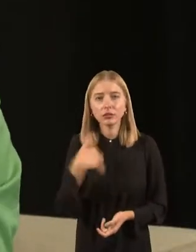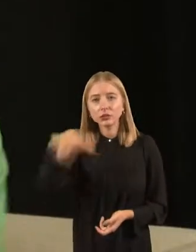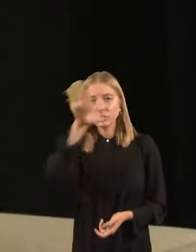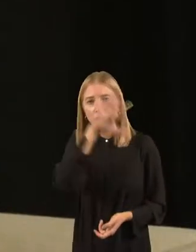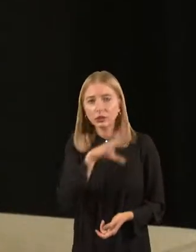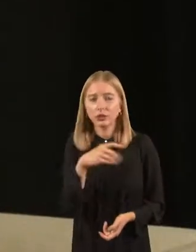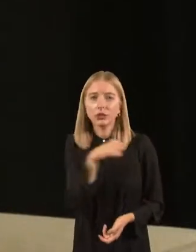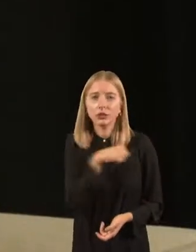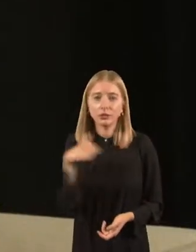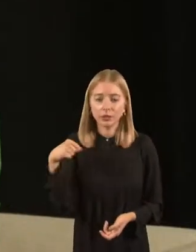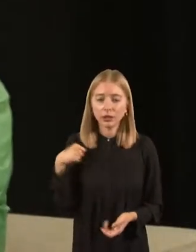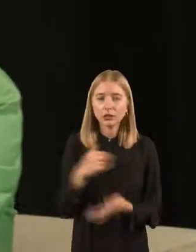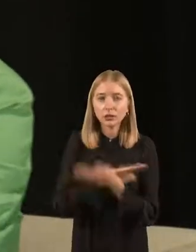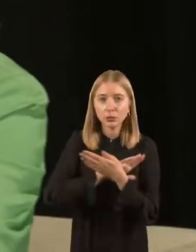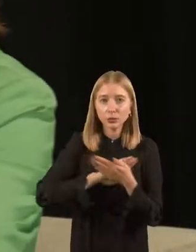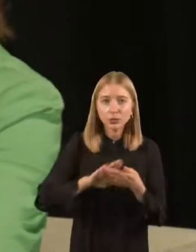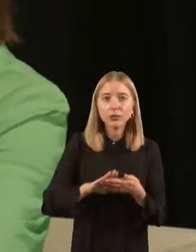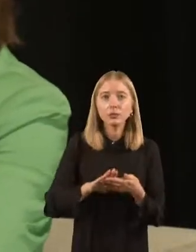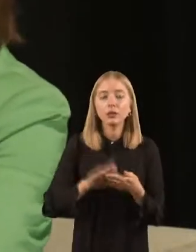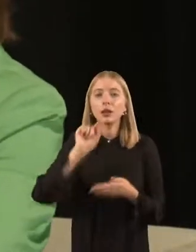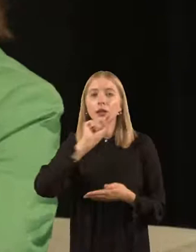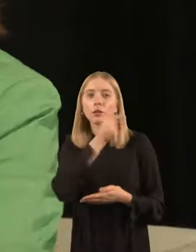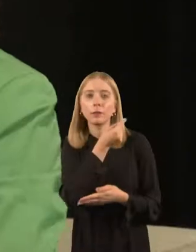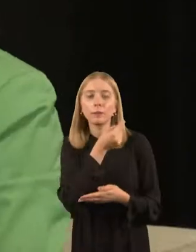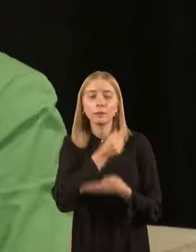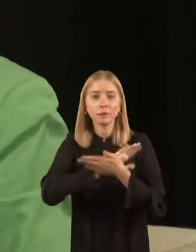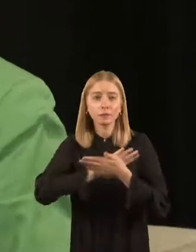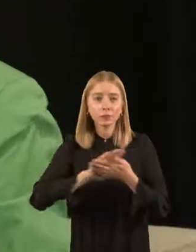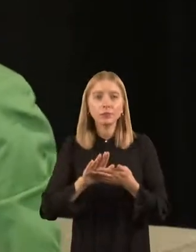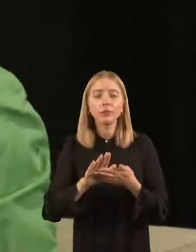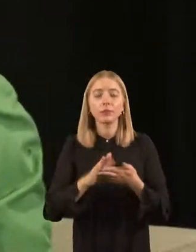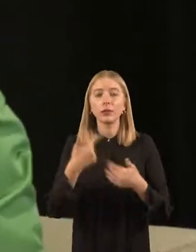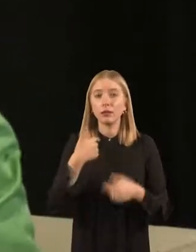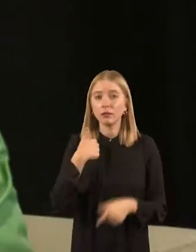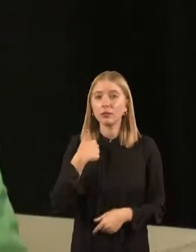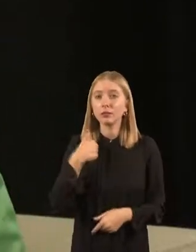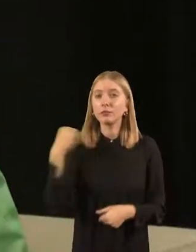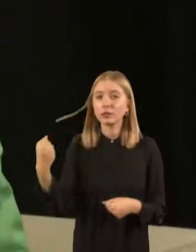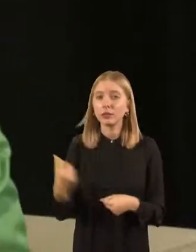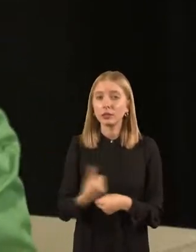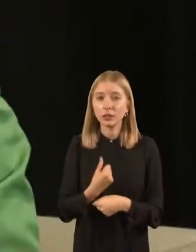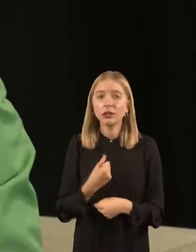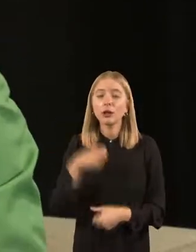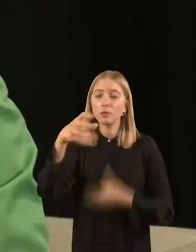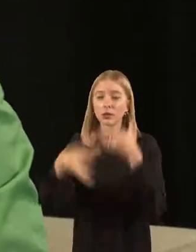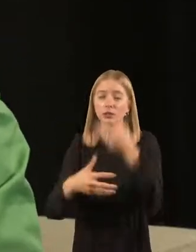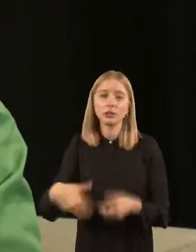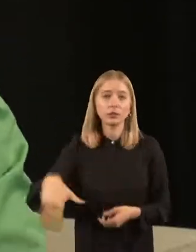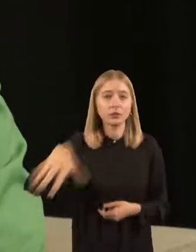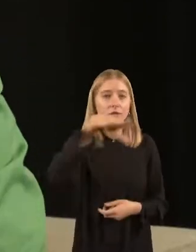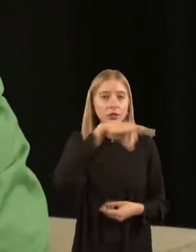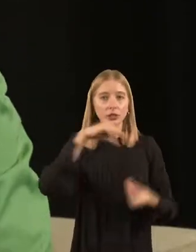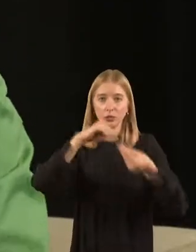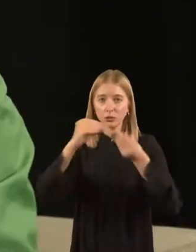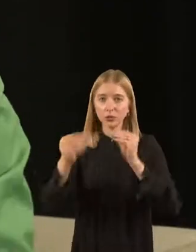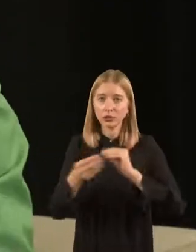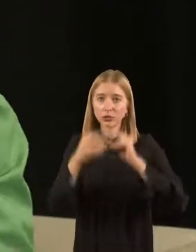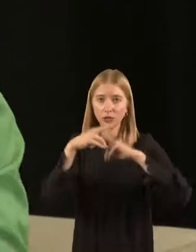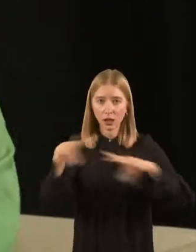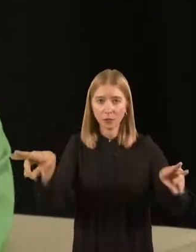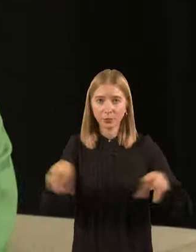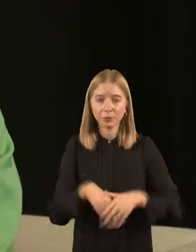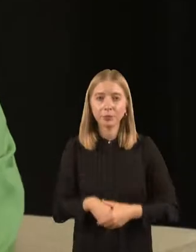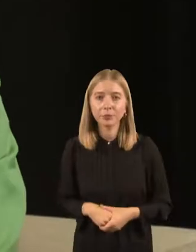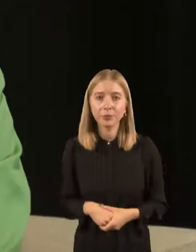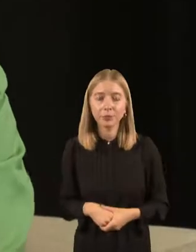order to be sustainable and in order to ensure reasonable growth, we need global decisions and